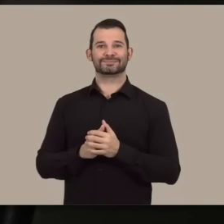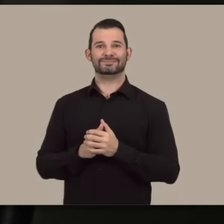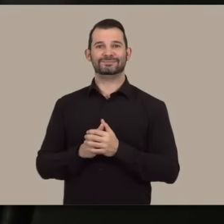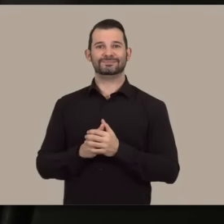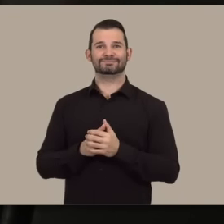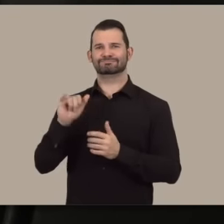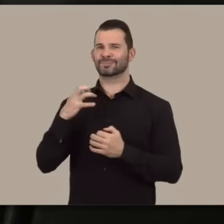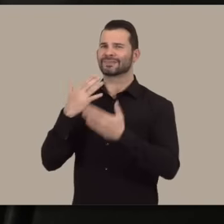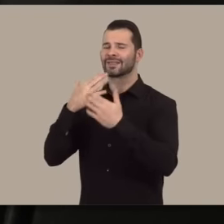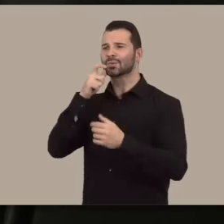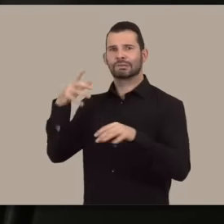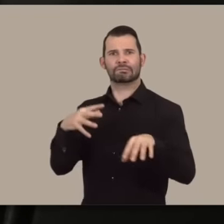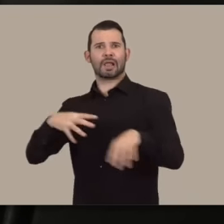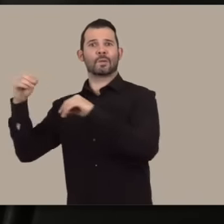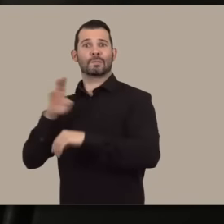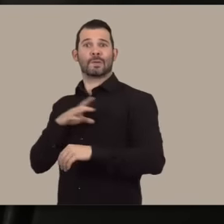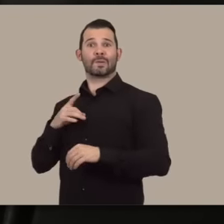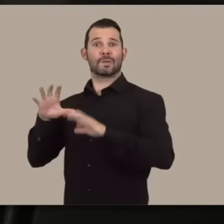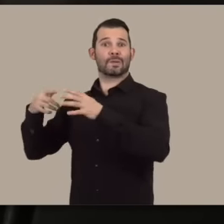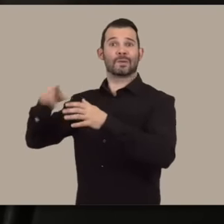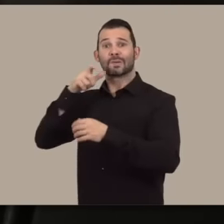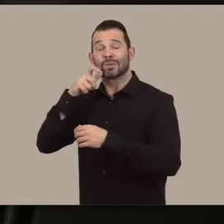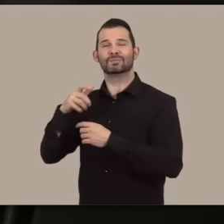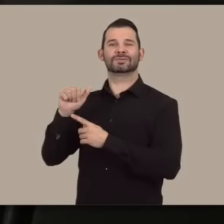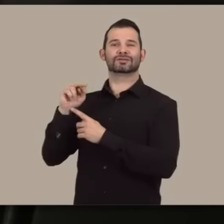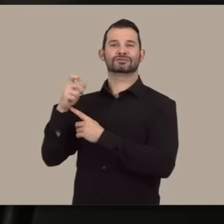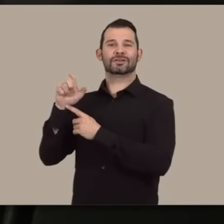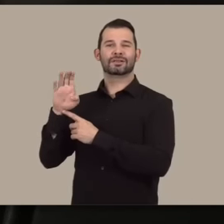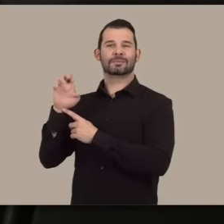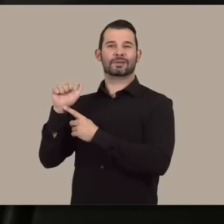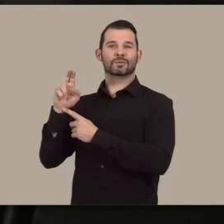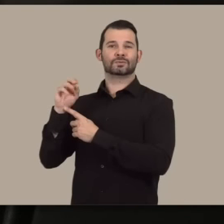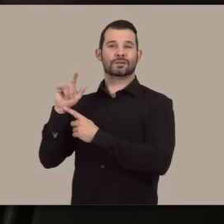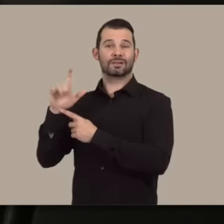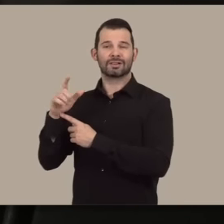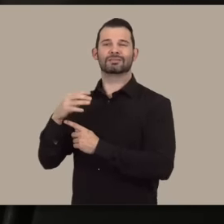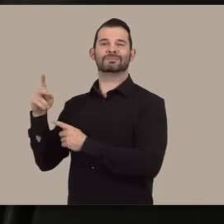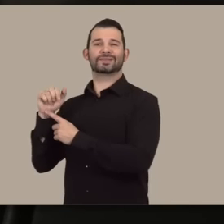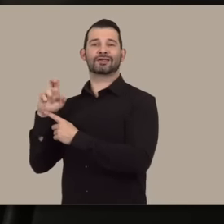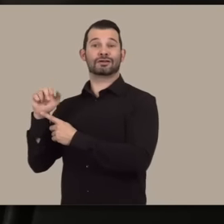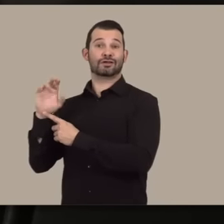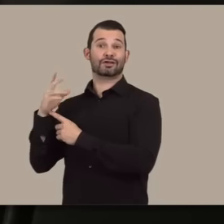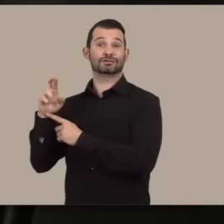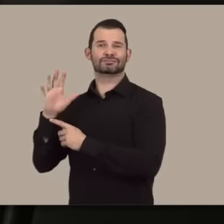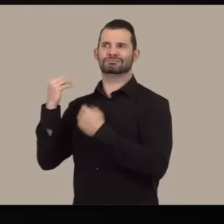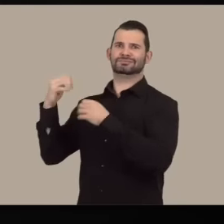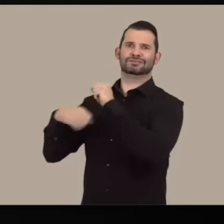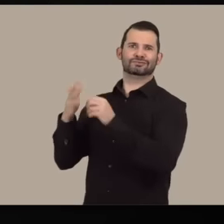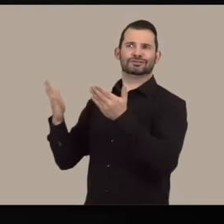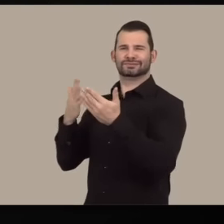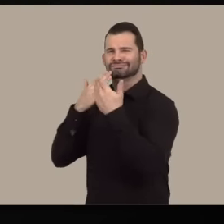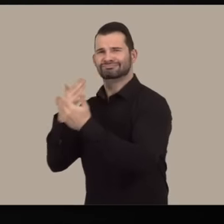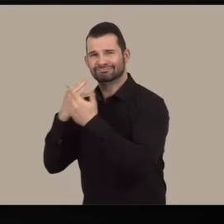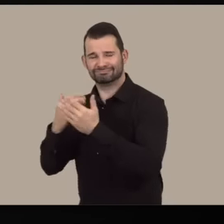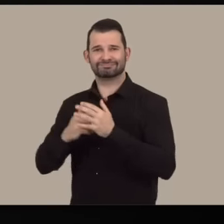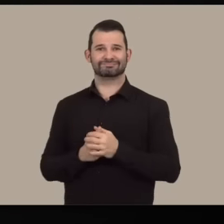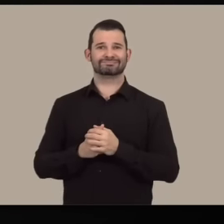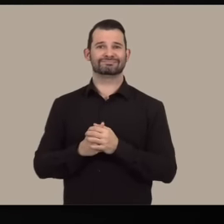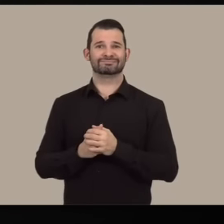to thank outgoing board members Angèle Beausoleil and Karen Archer for their years of service. At the end of the